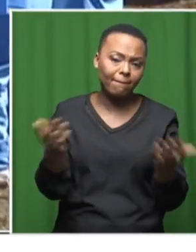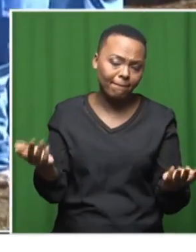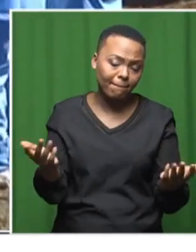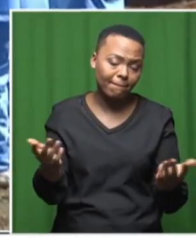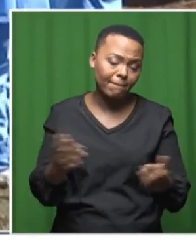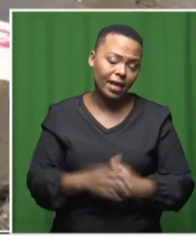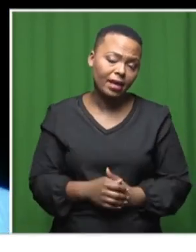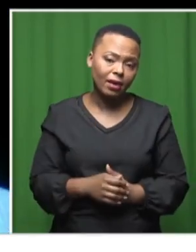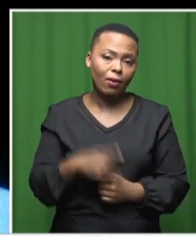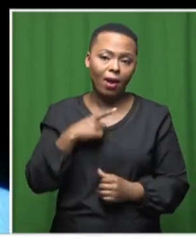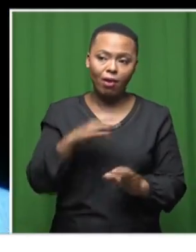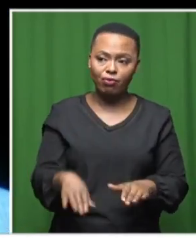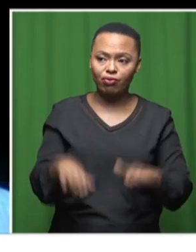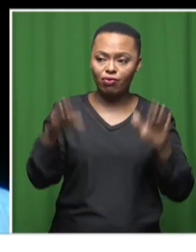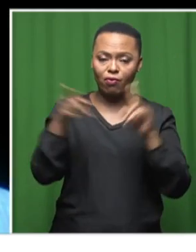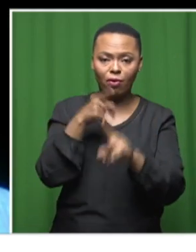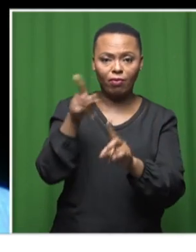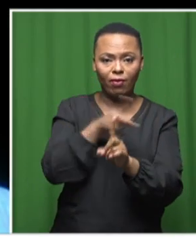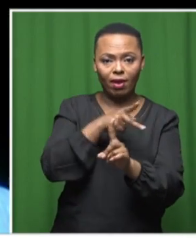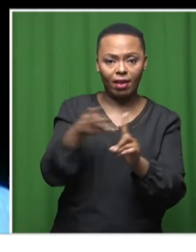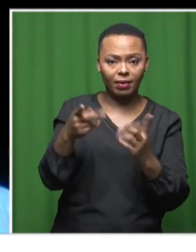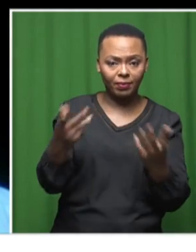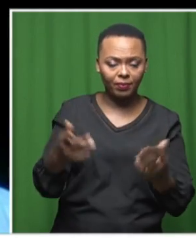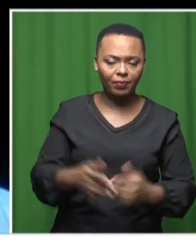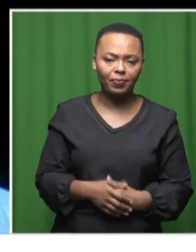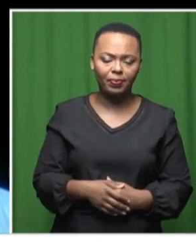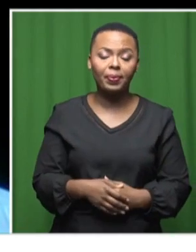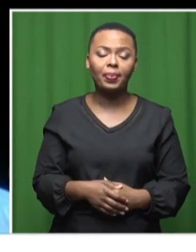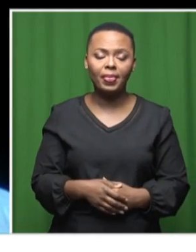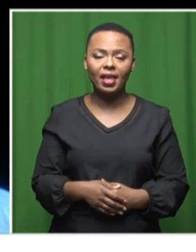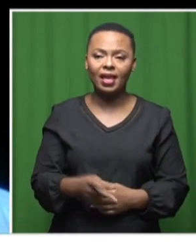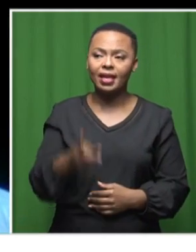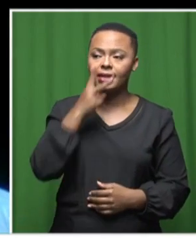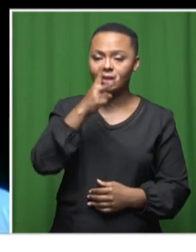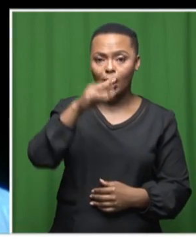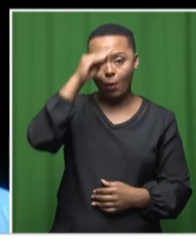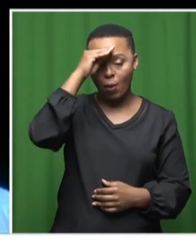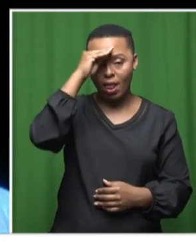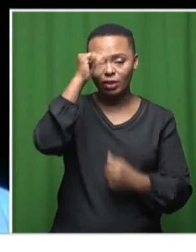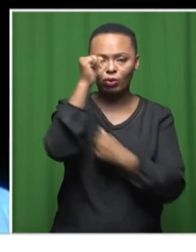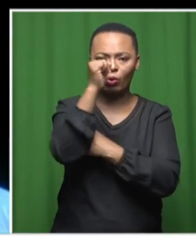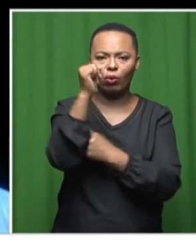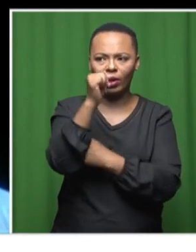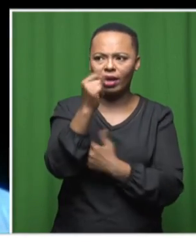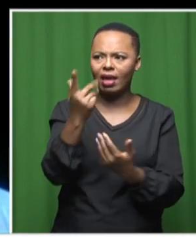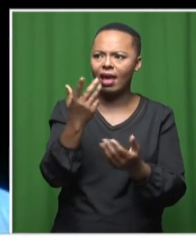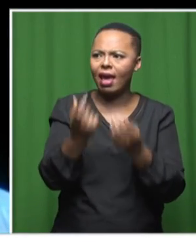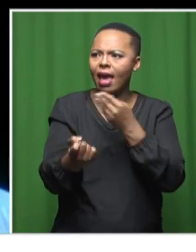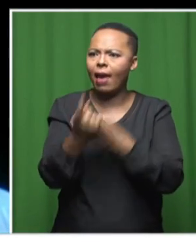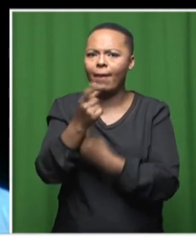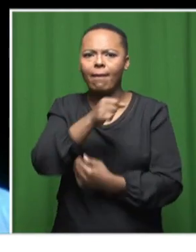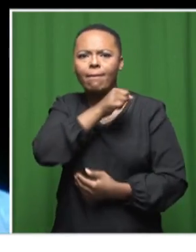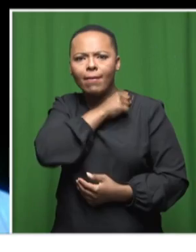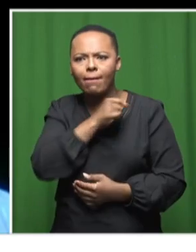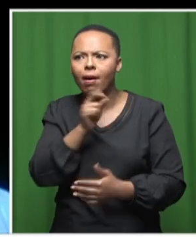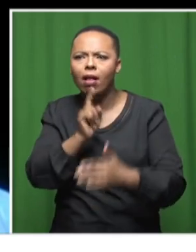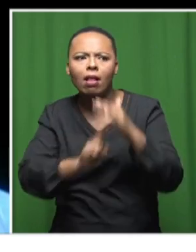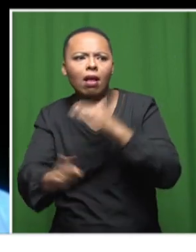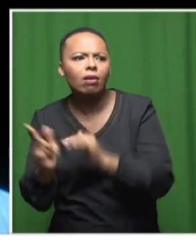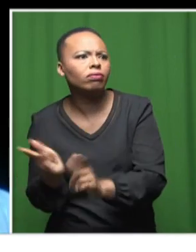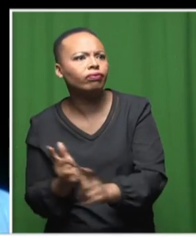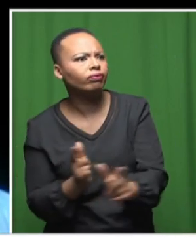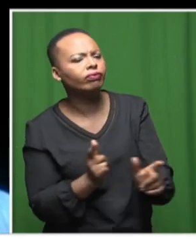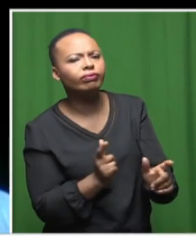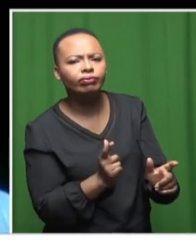Now, Dr. de Kock, we could go on talking about this. We've seen our police stations getting robbed of firearms. So,